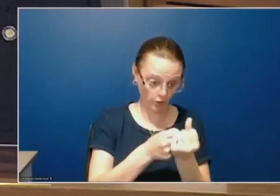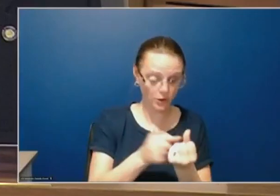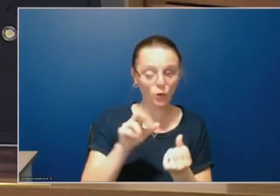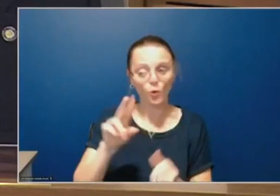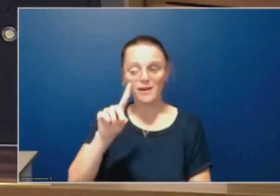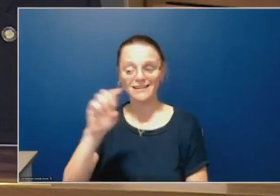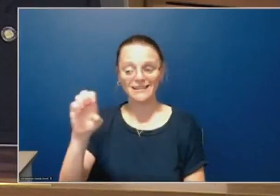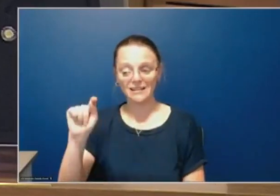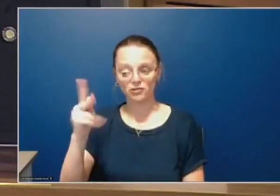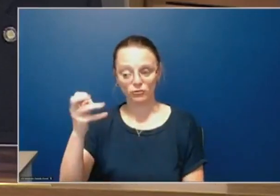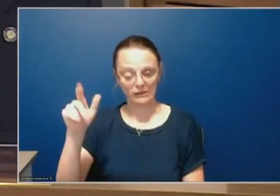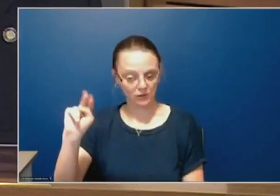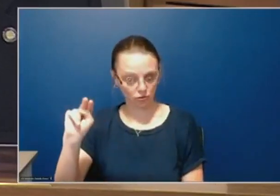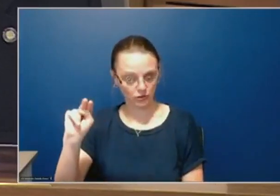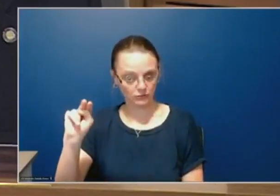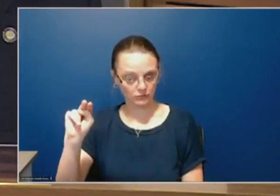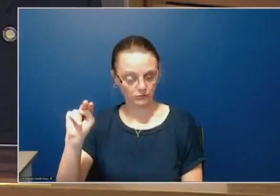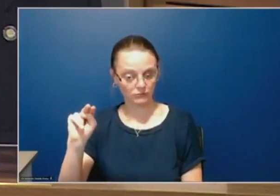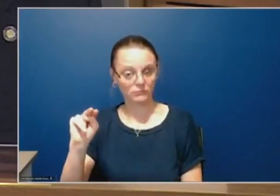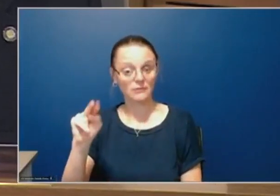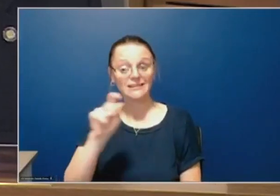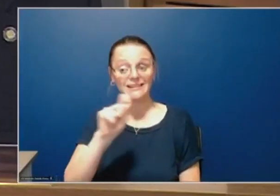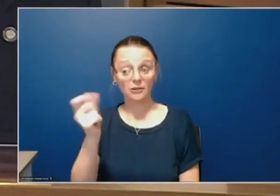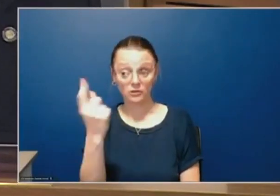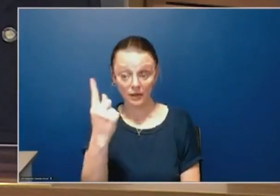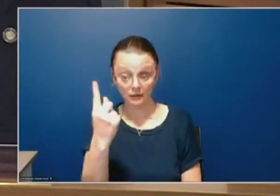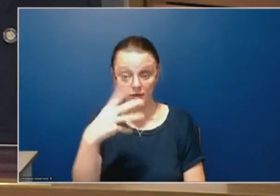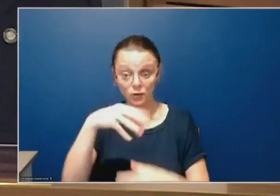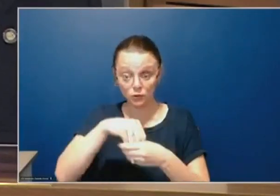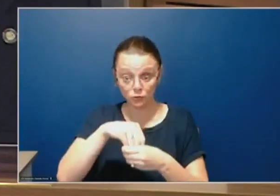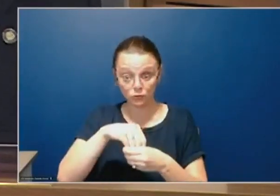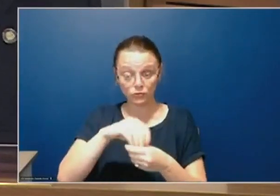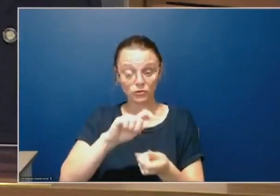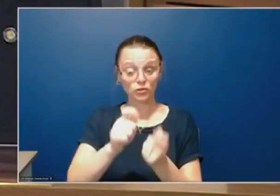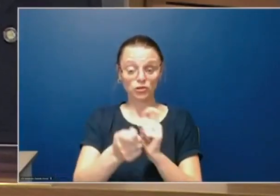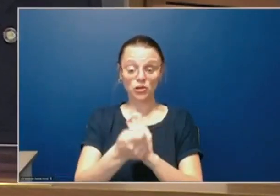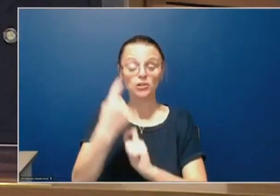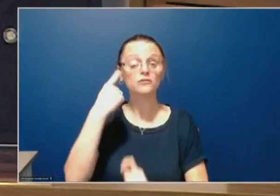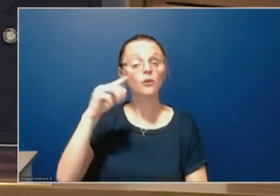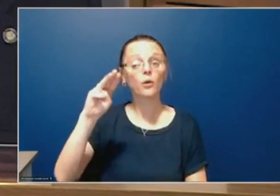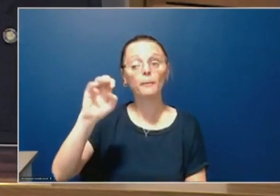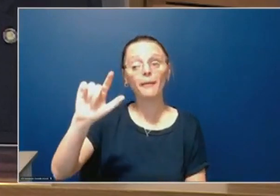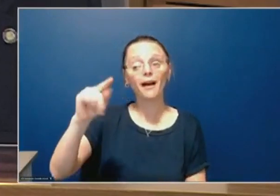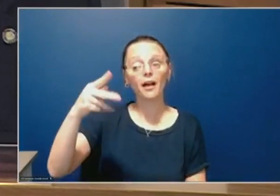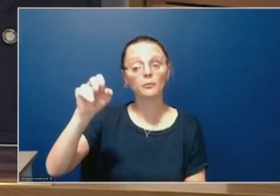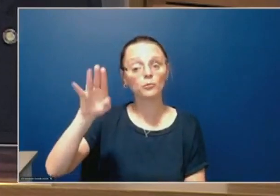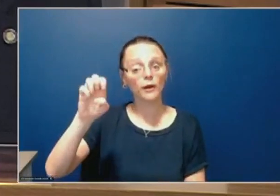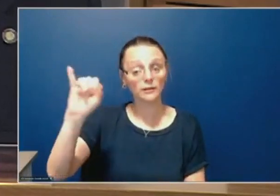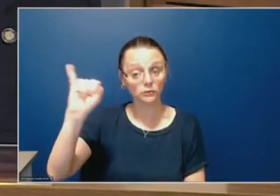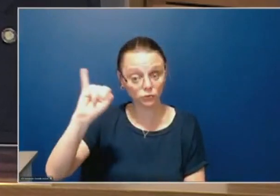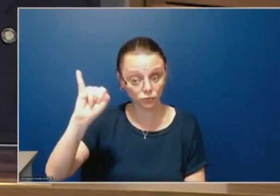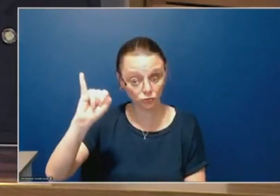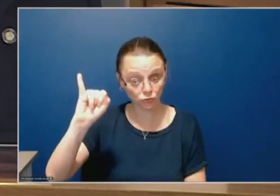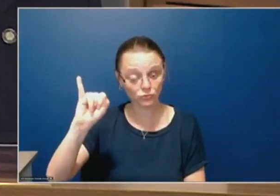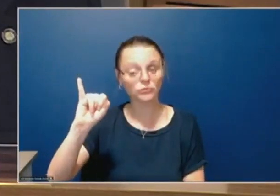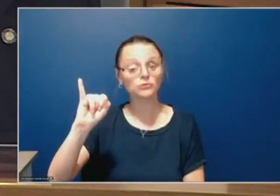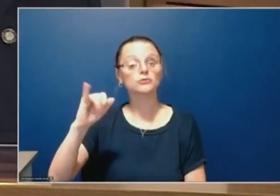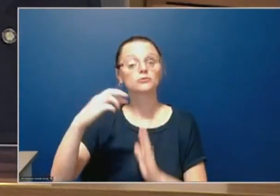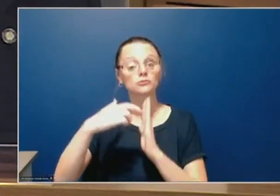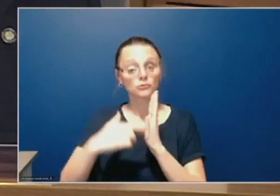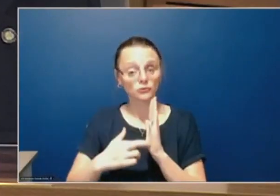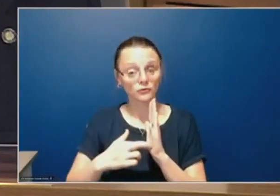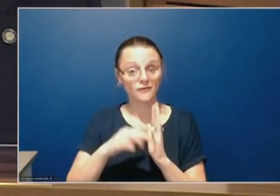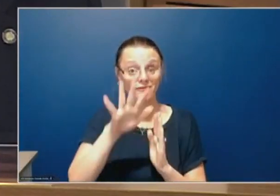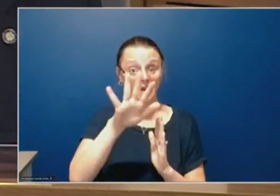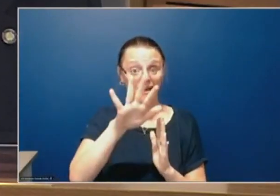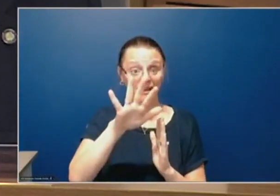The -11 also includes a change to the malpractice insurance statute of limitations from 5 to 10